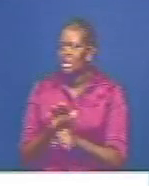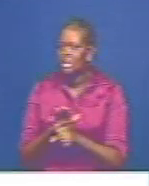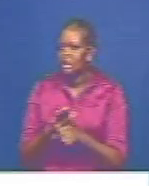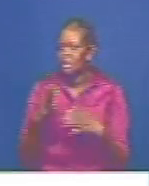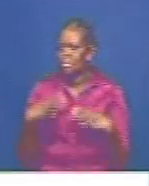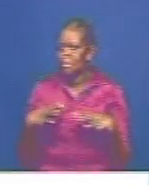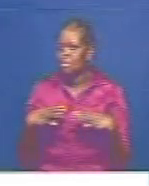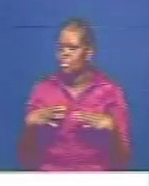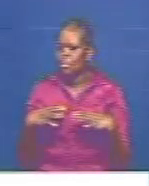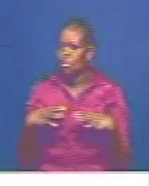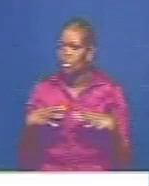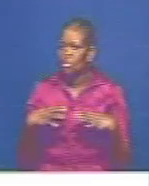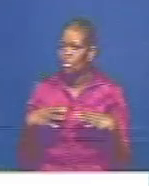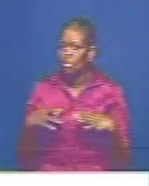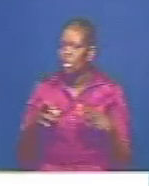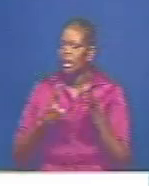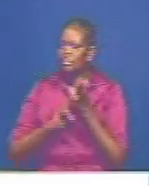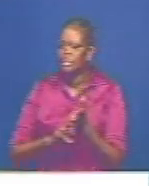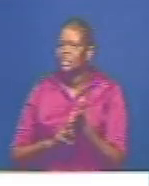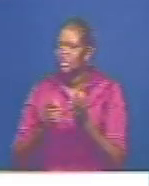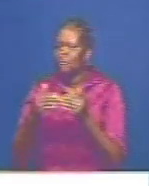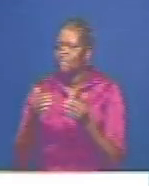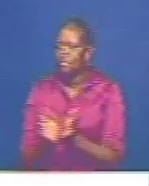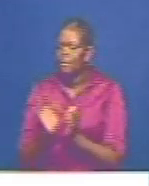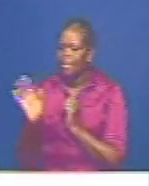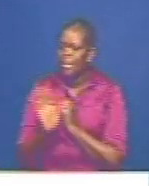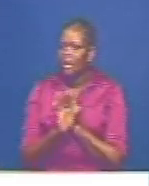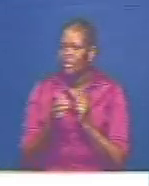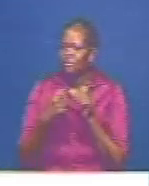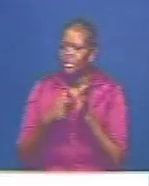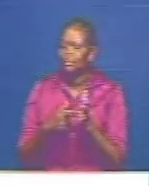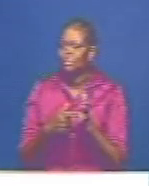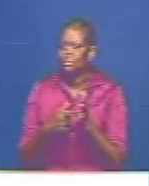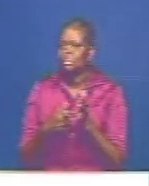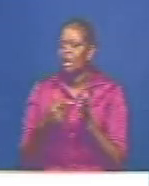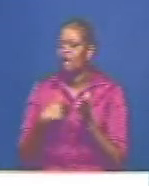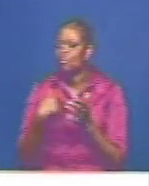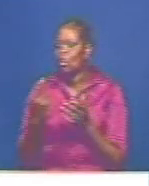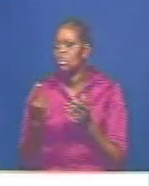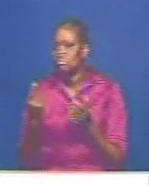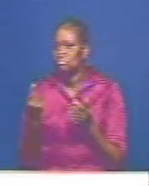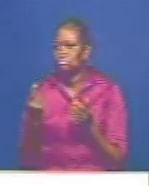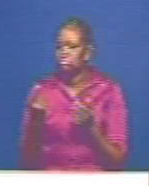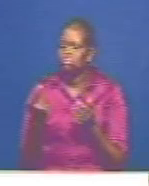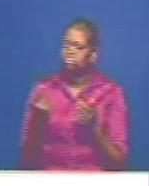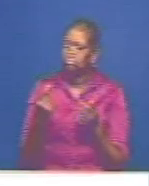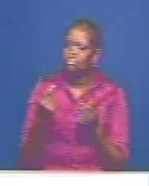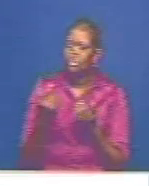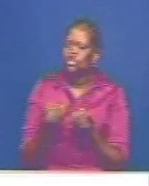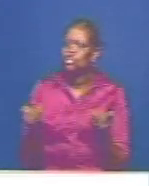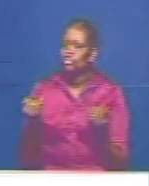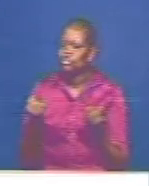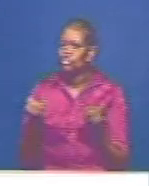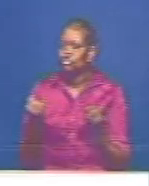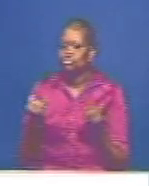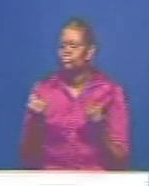are representing their families. You may find like one child out of a family of say 10 children, mm-hmm. is only going to school. So you